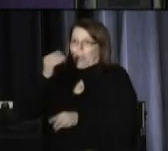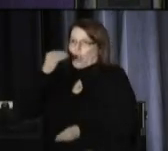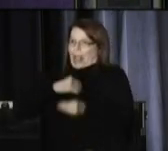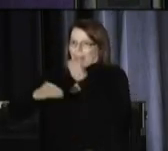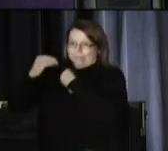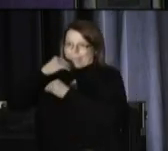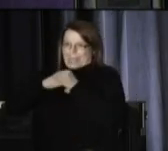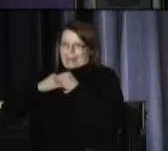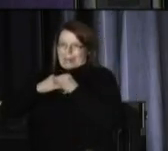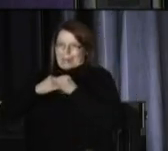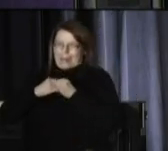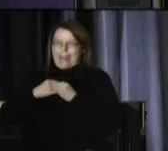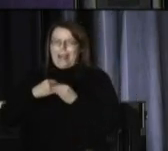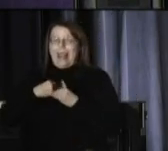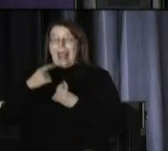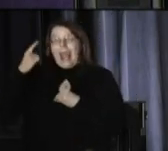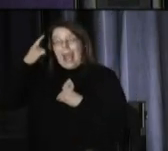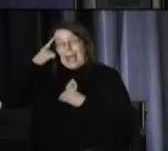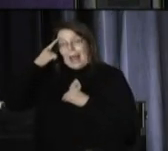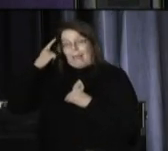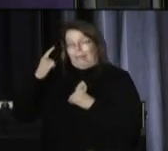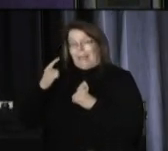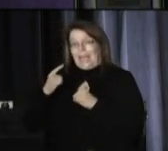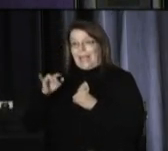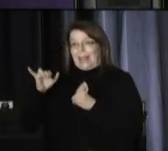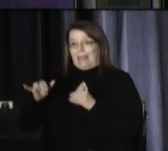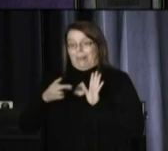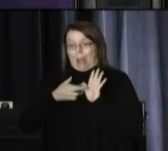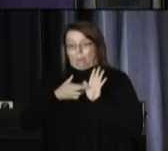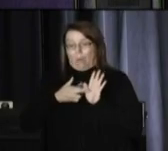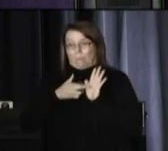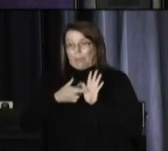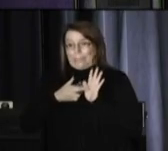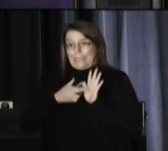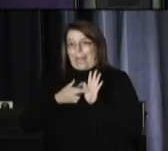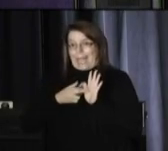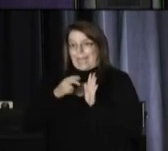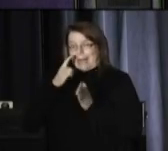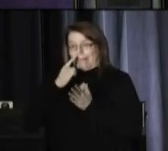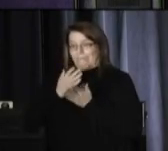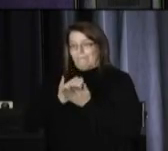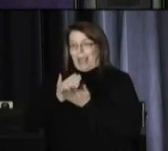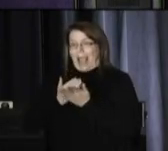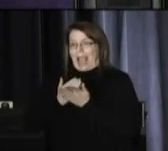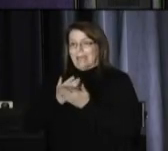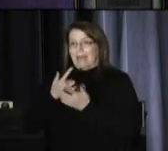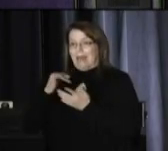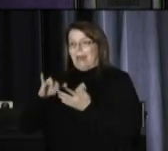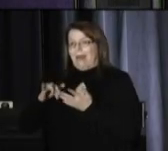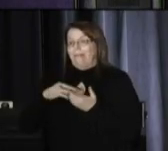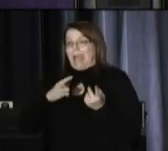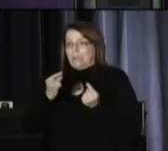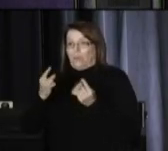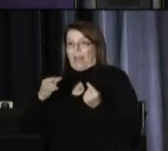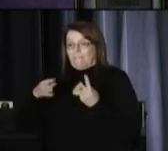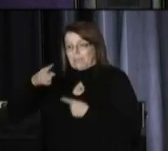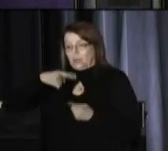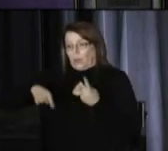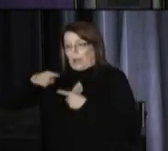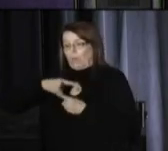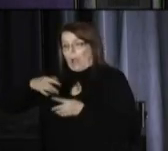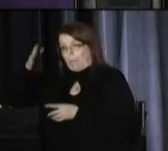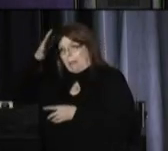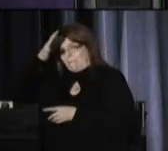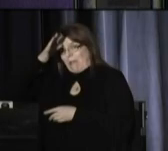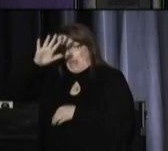And I think that was, you know, that represented the fact that that's what I've been doing around my father my whole writing